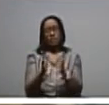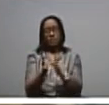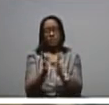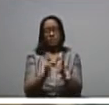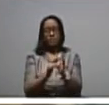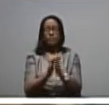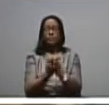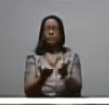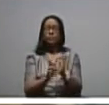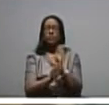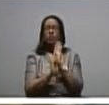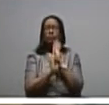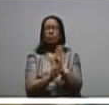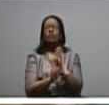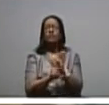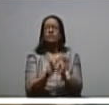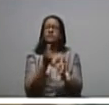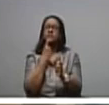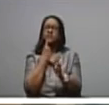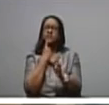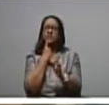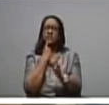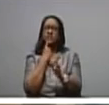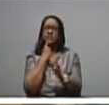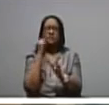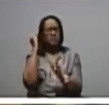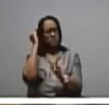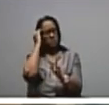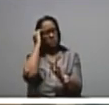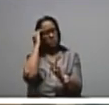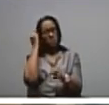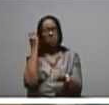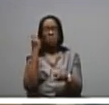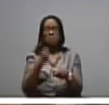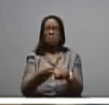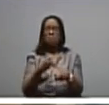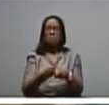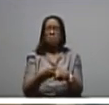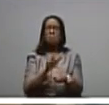work and how much you put up with.